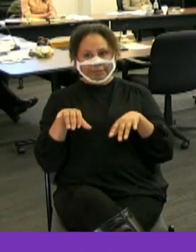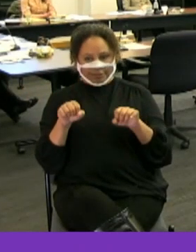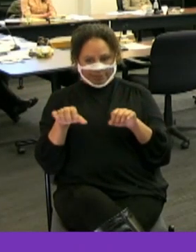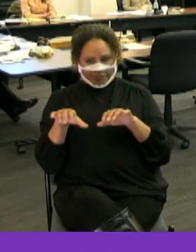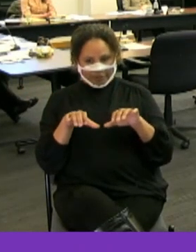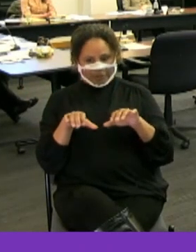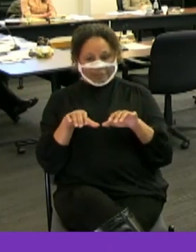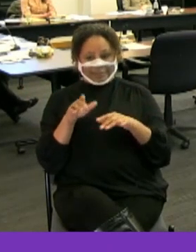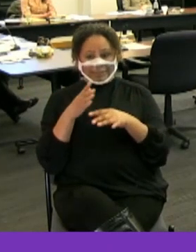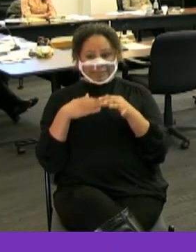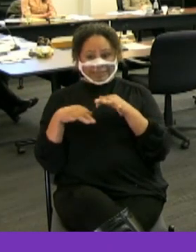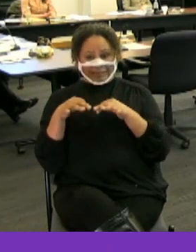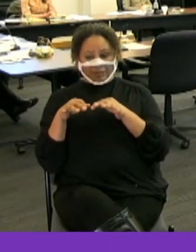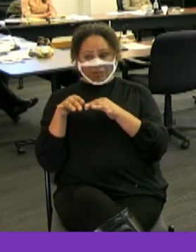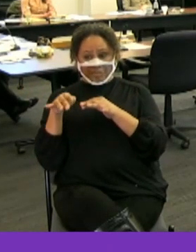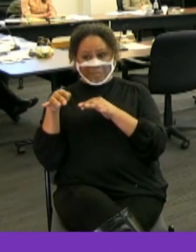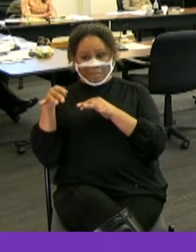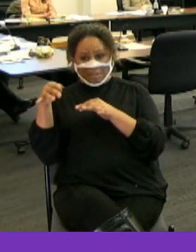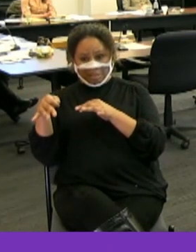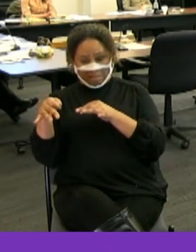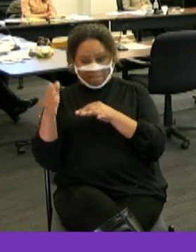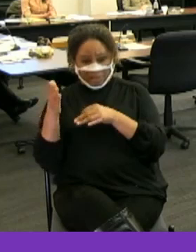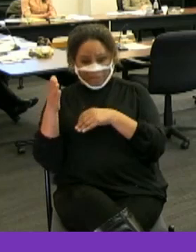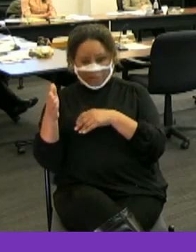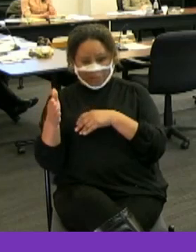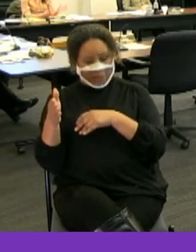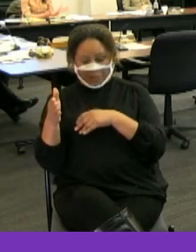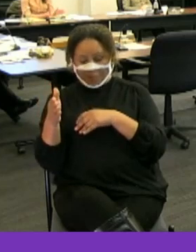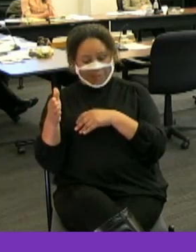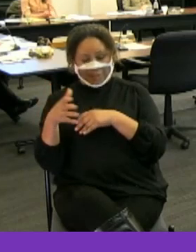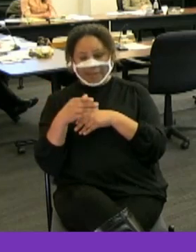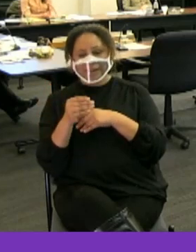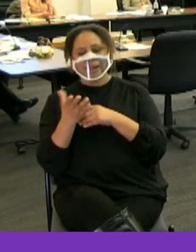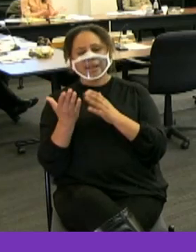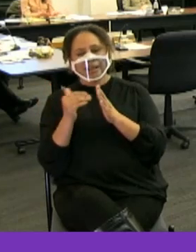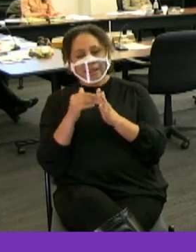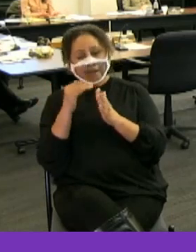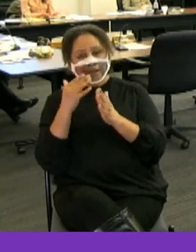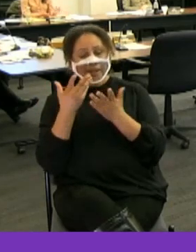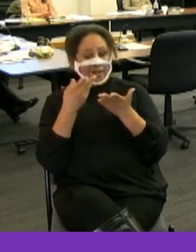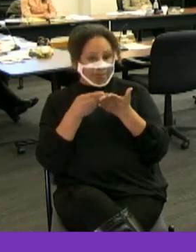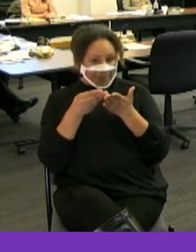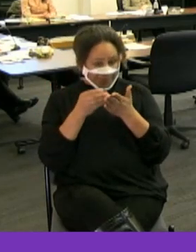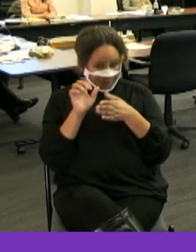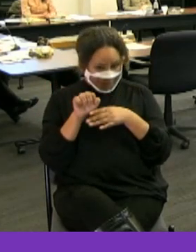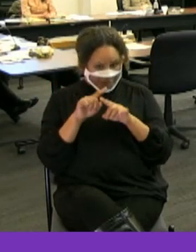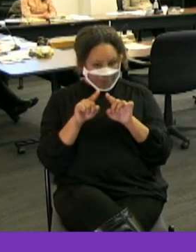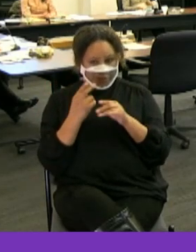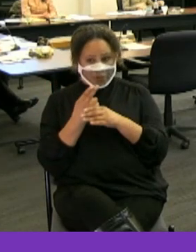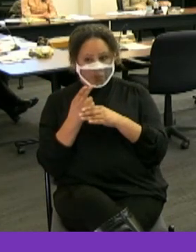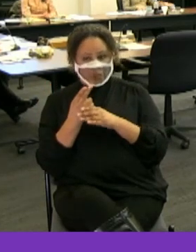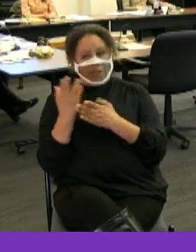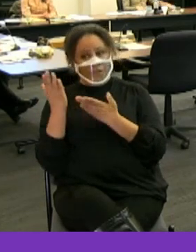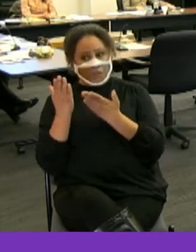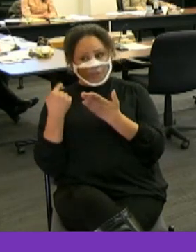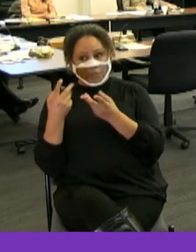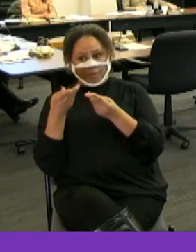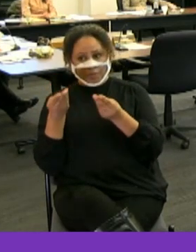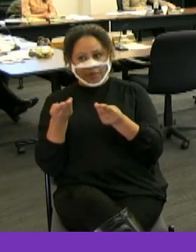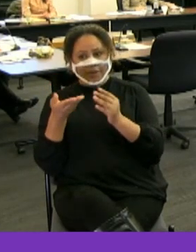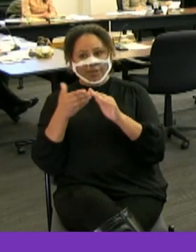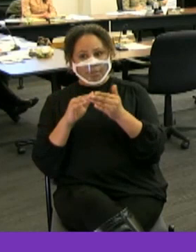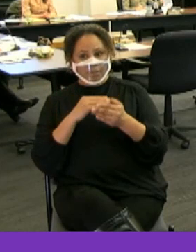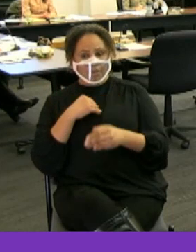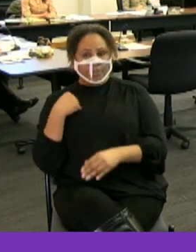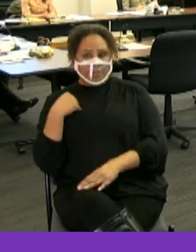just pushing it down the road and making, again, it's money, but we're using it, it's a service that we're providing to